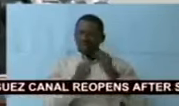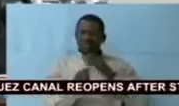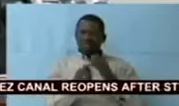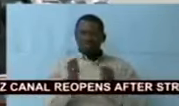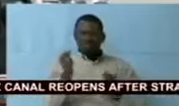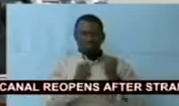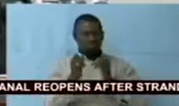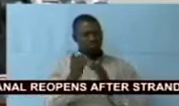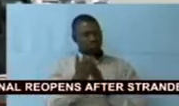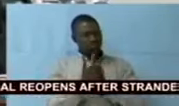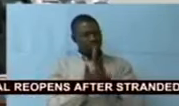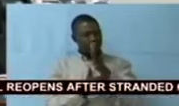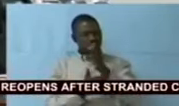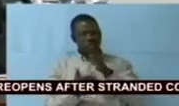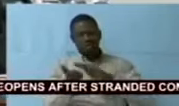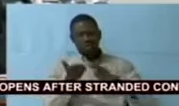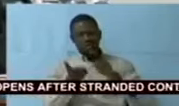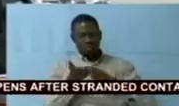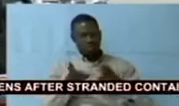Because